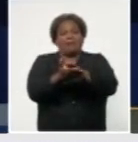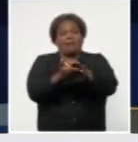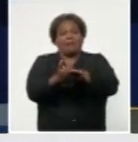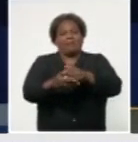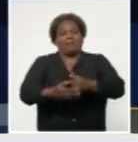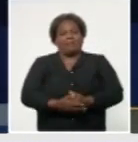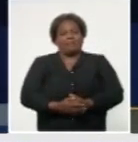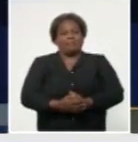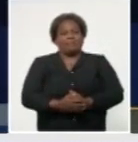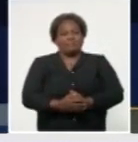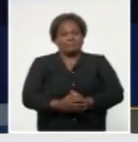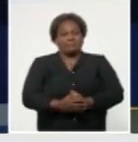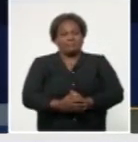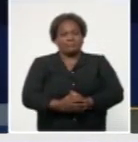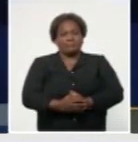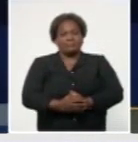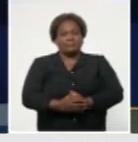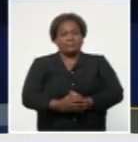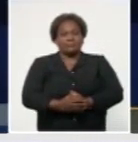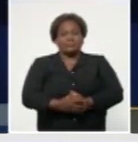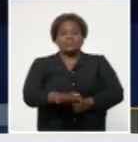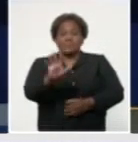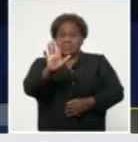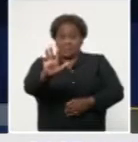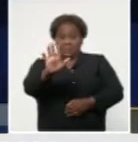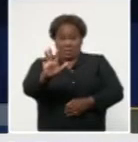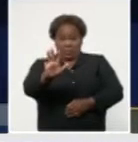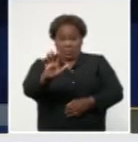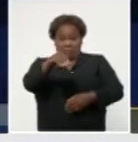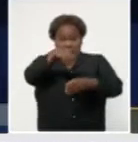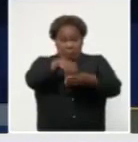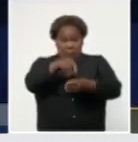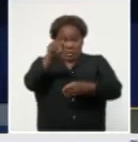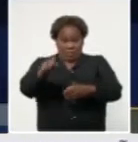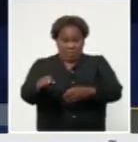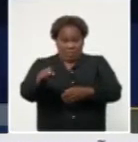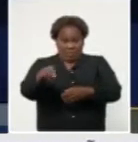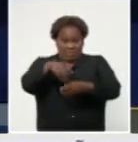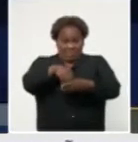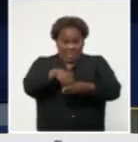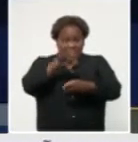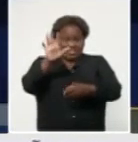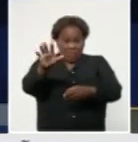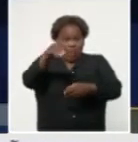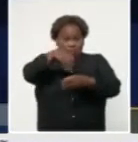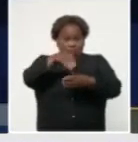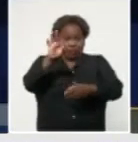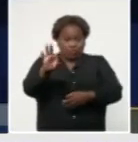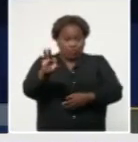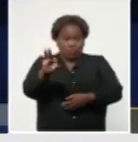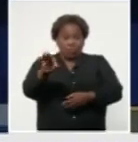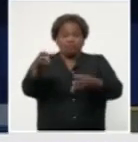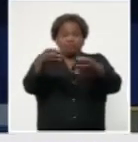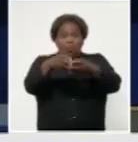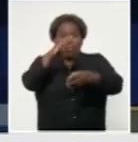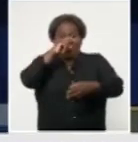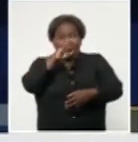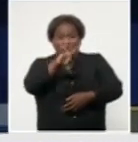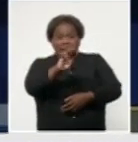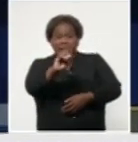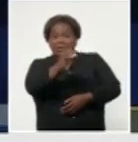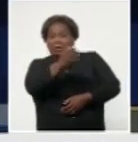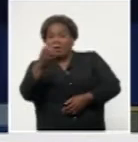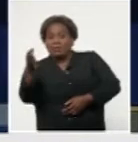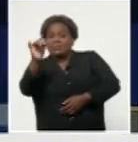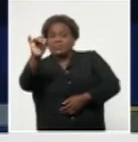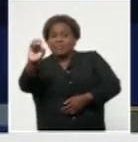5 of the 8 cases diagnosed yesterday are in the 40 to 60 years of age. 2 are in the 20 to